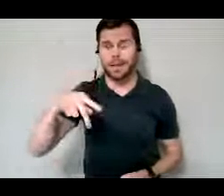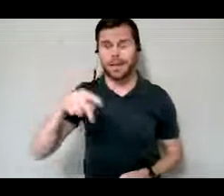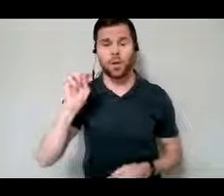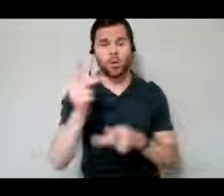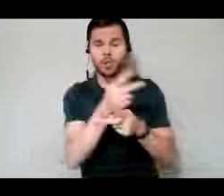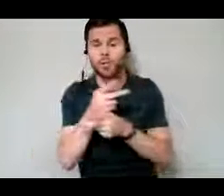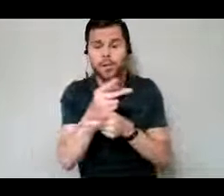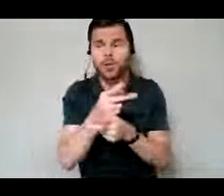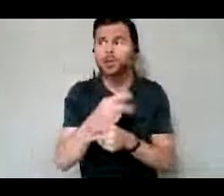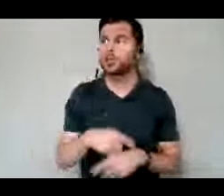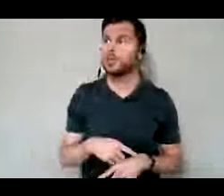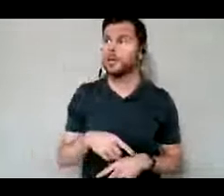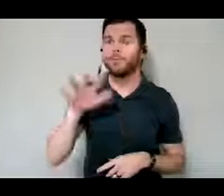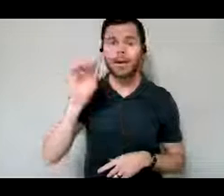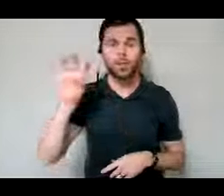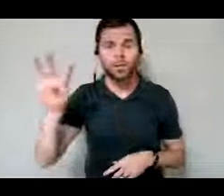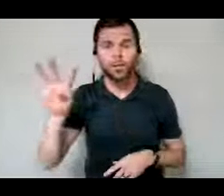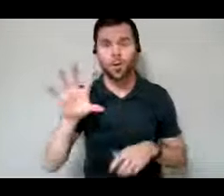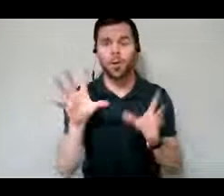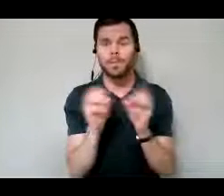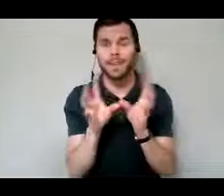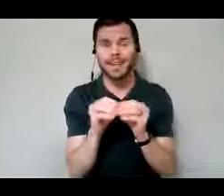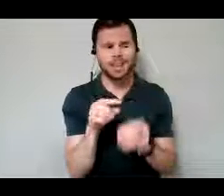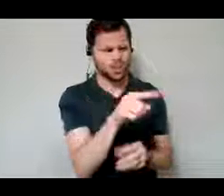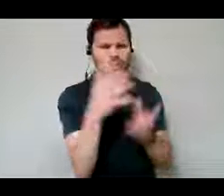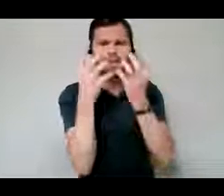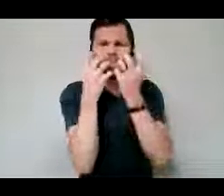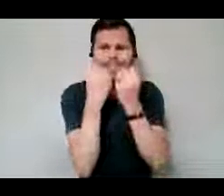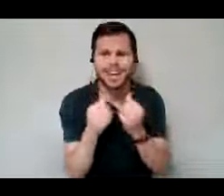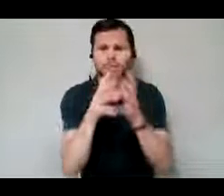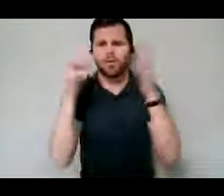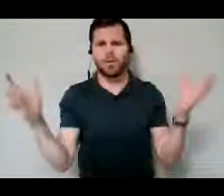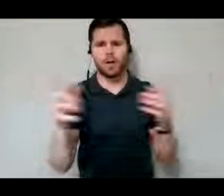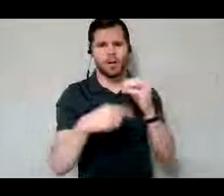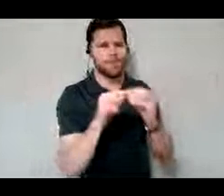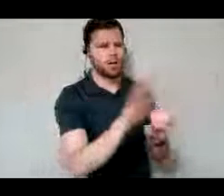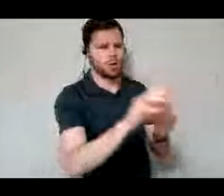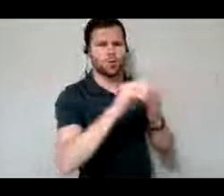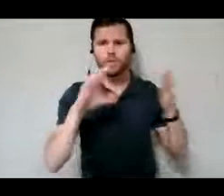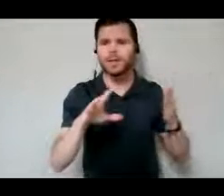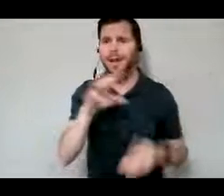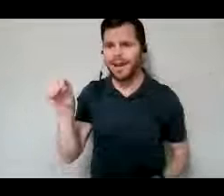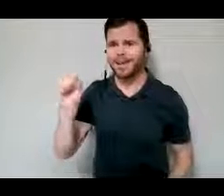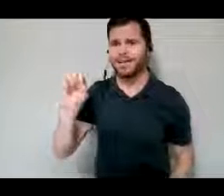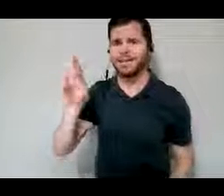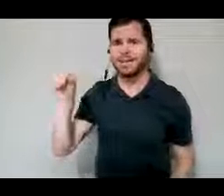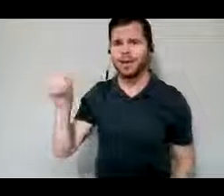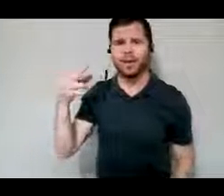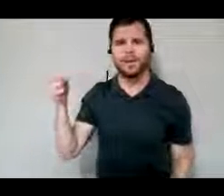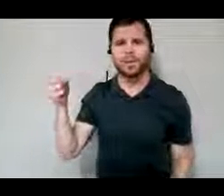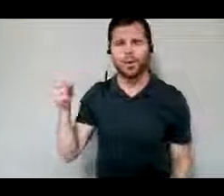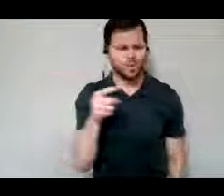meeting. She cares greatly about her students and about Sarah High School. She has given